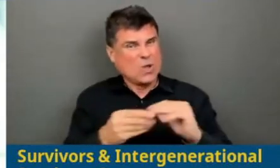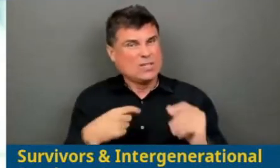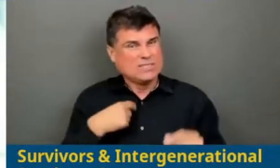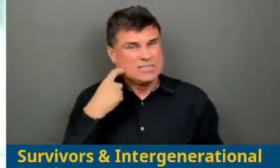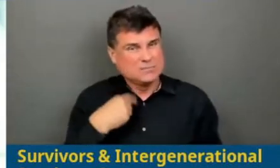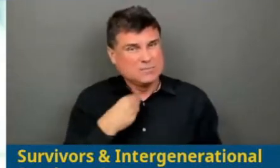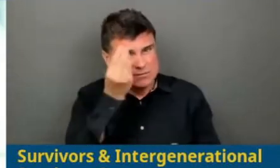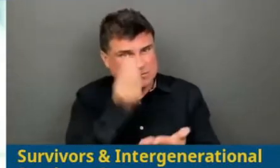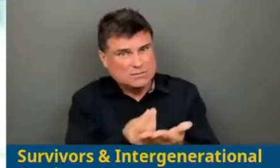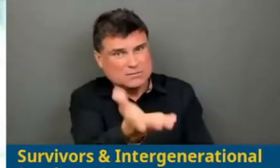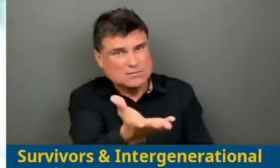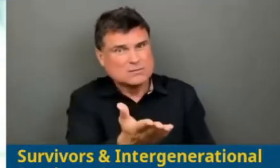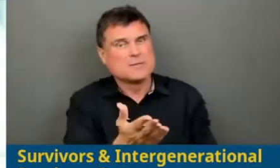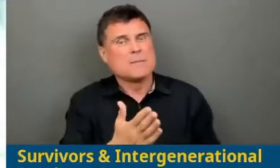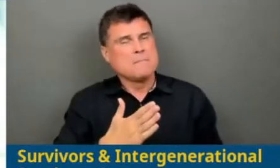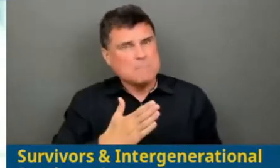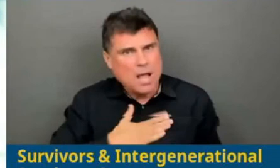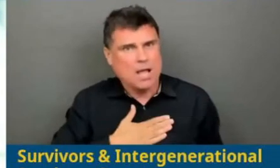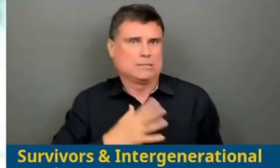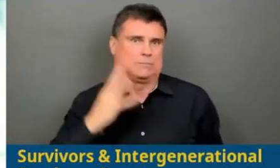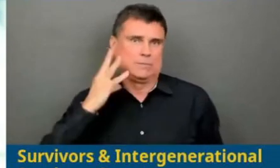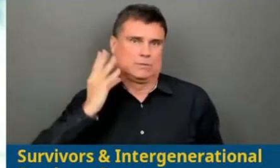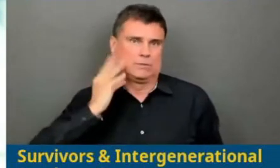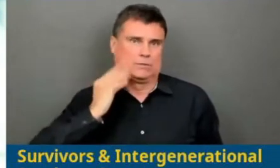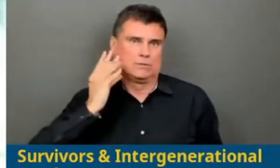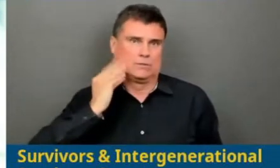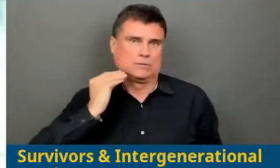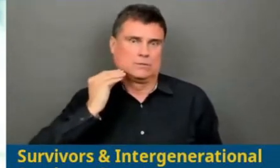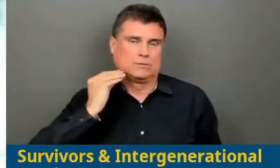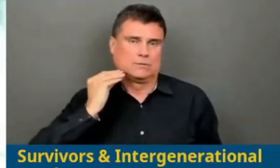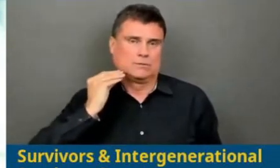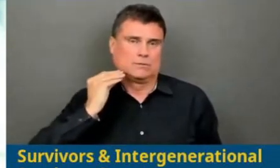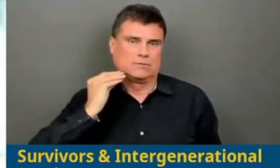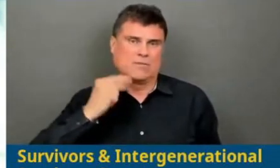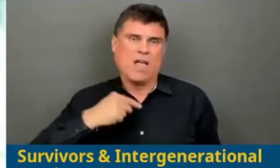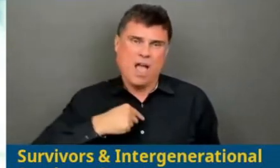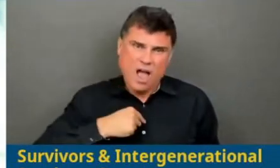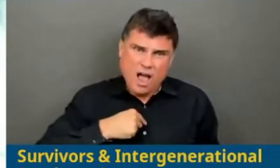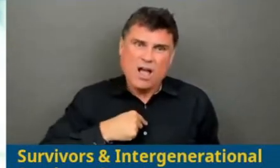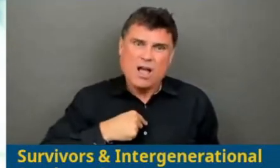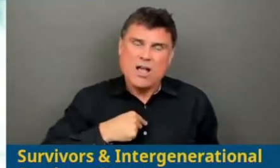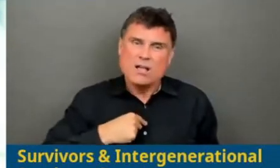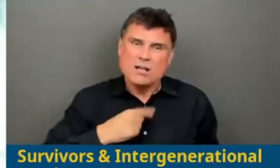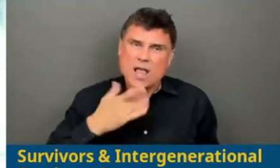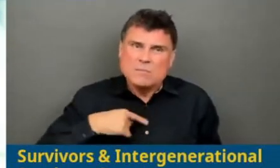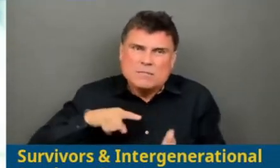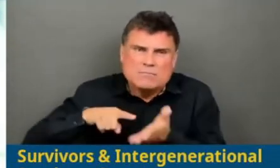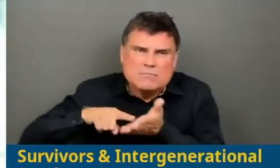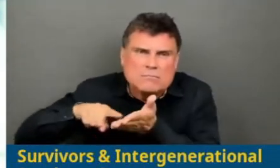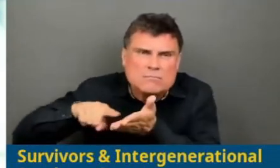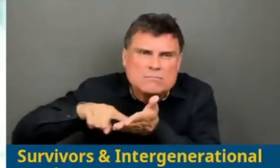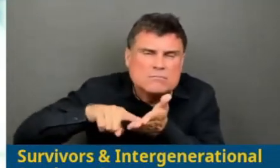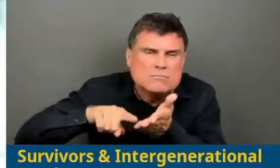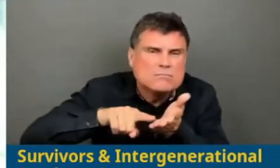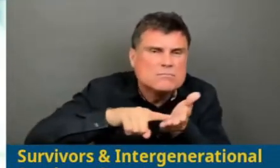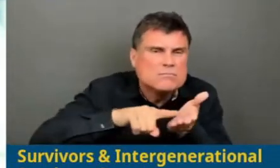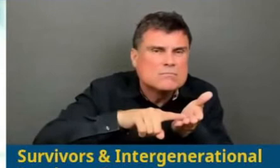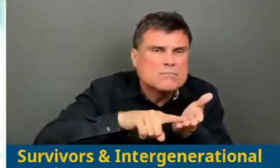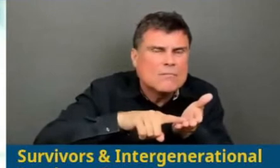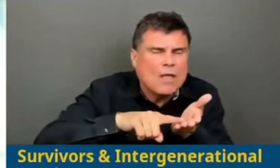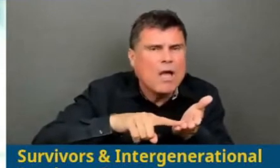come from my own experience or having had the opportunity to research and understand what's happened to